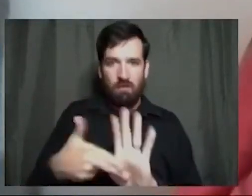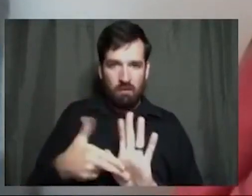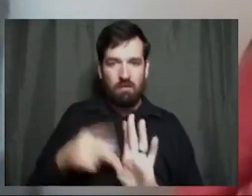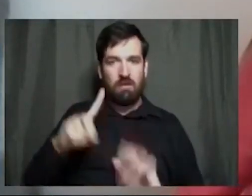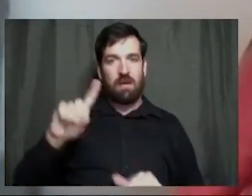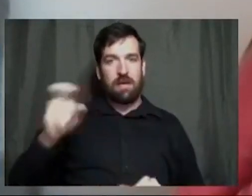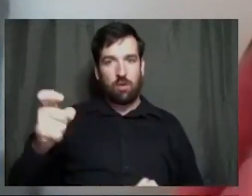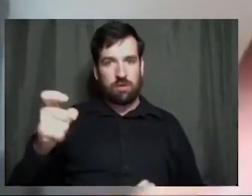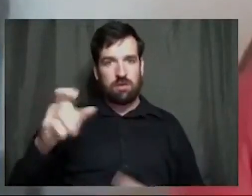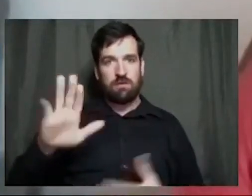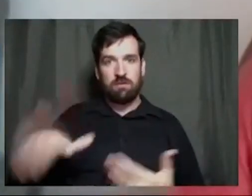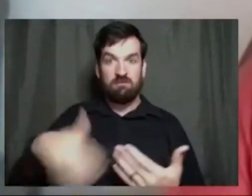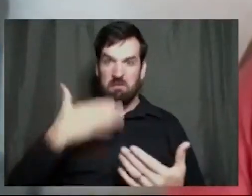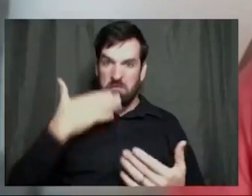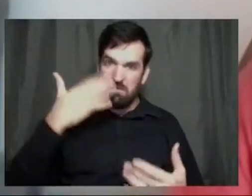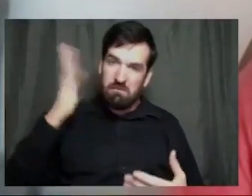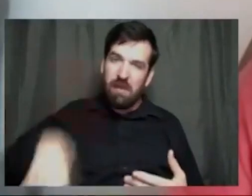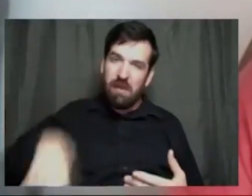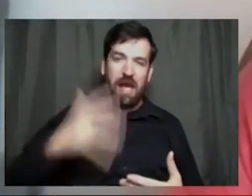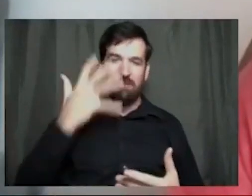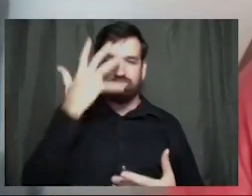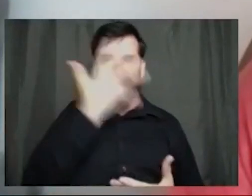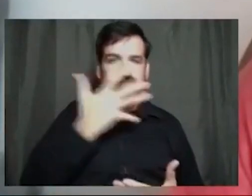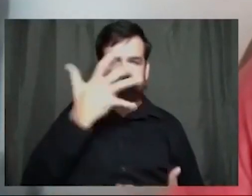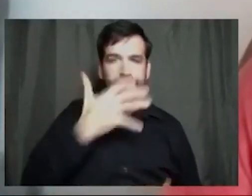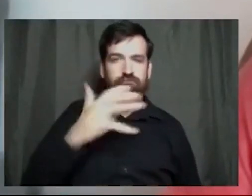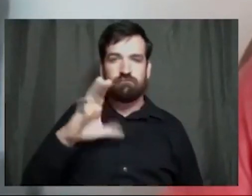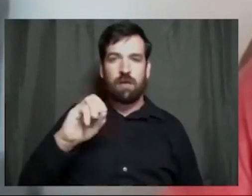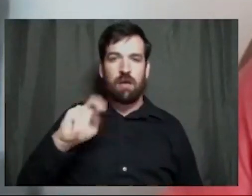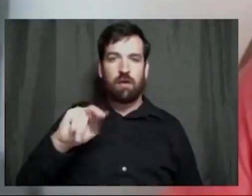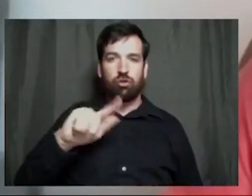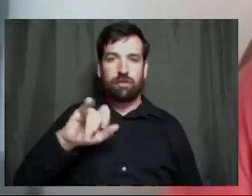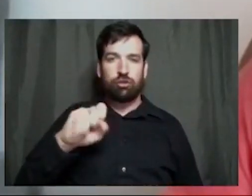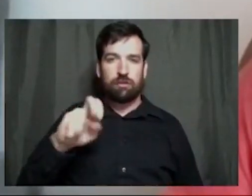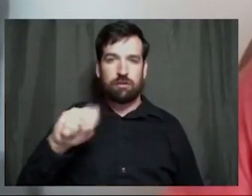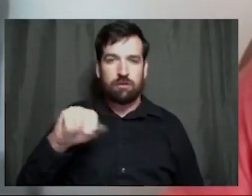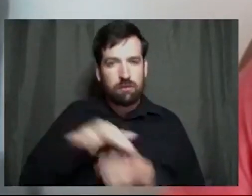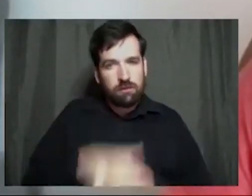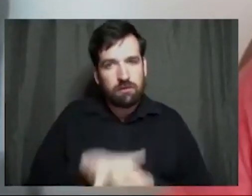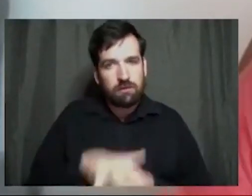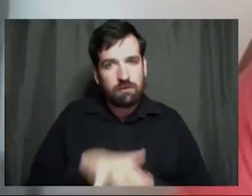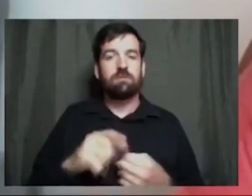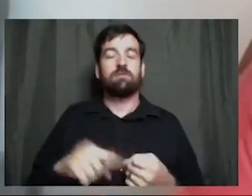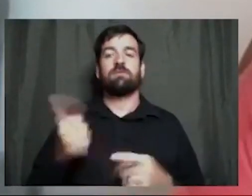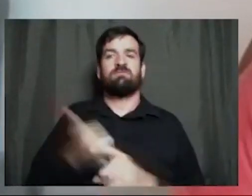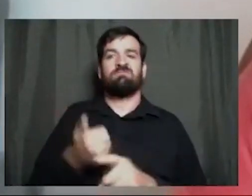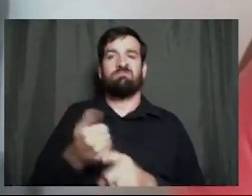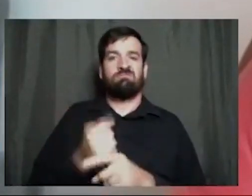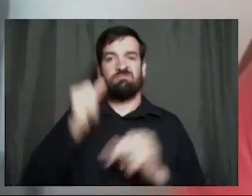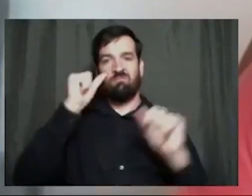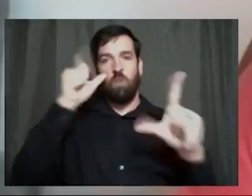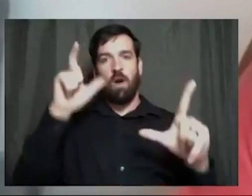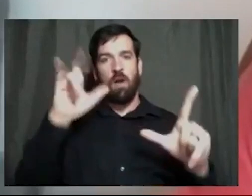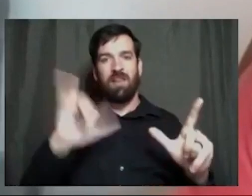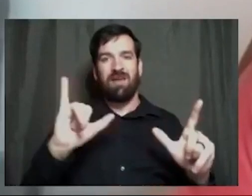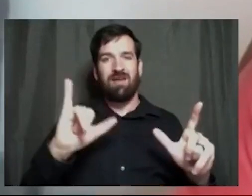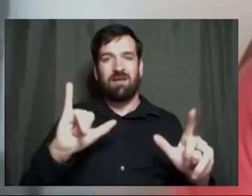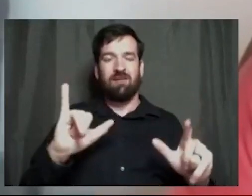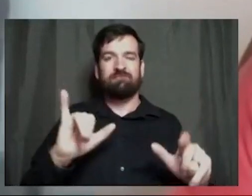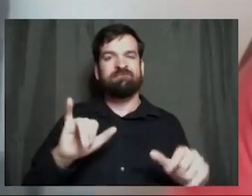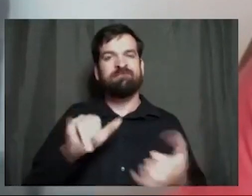all of her really bad congestion kind of came to a head, and she woke up, kind of with that barking